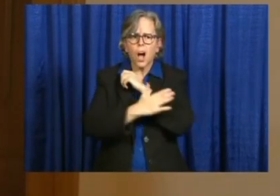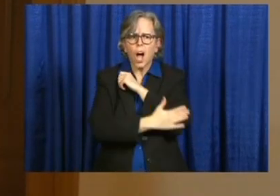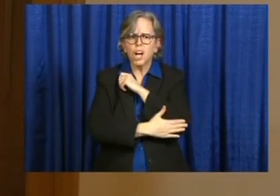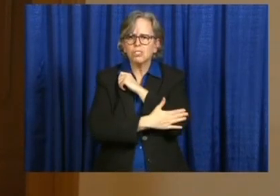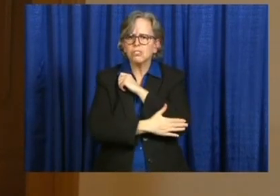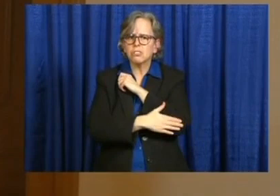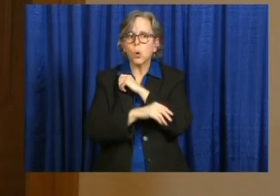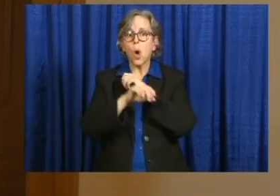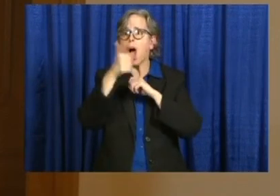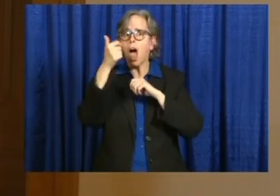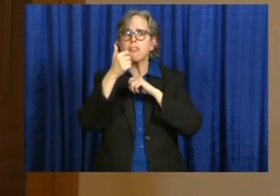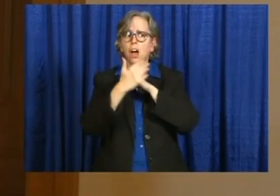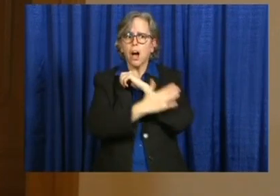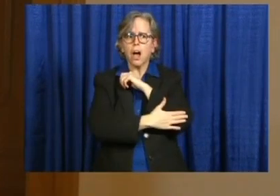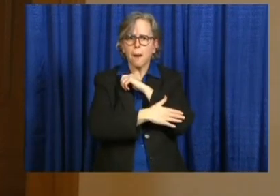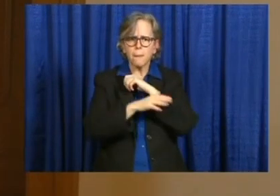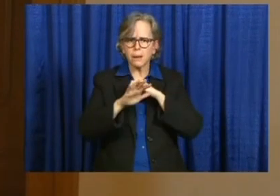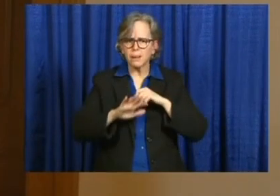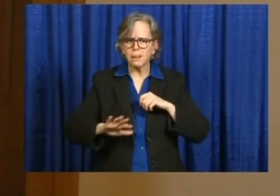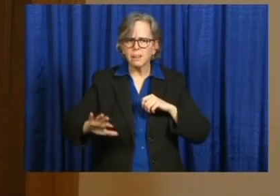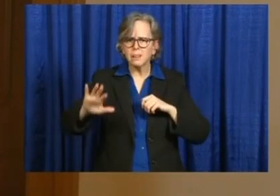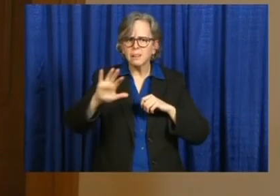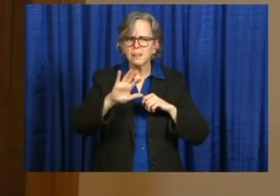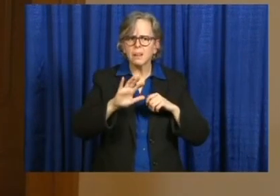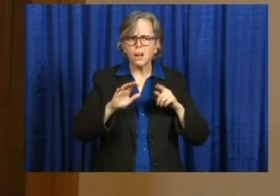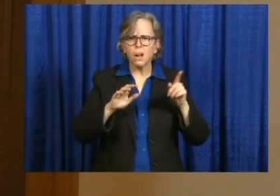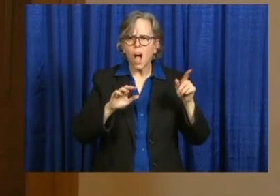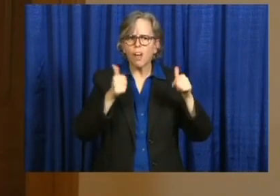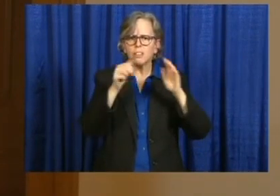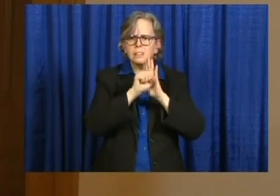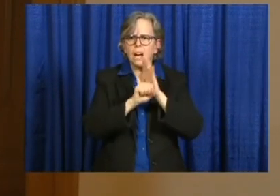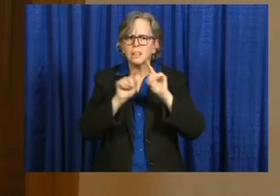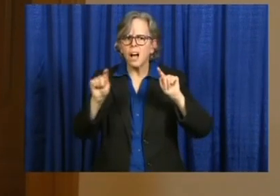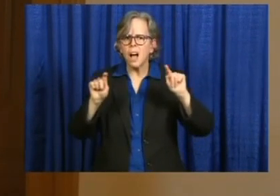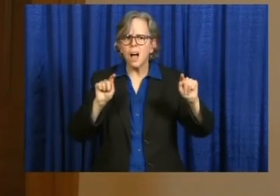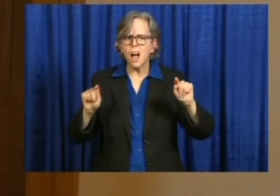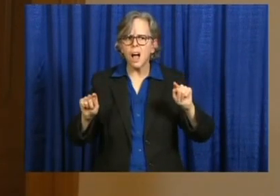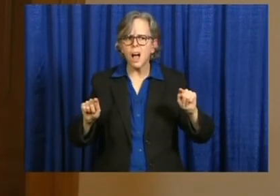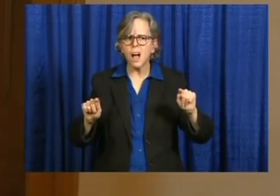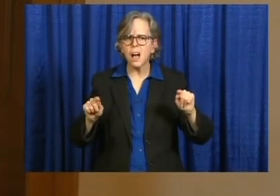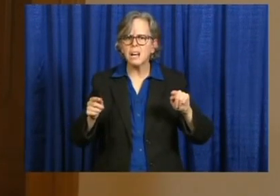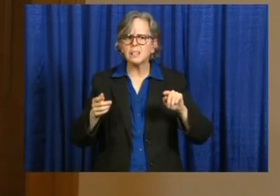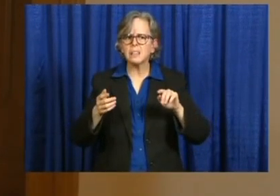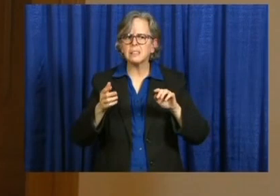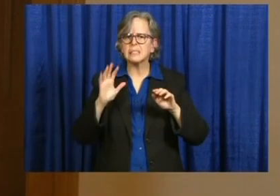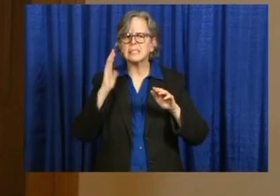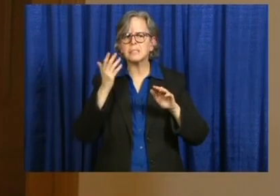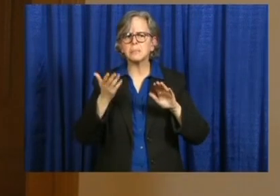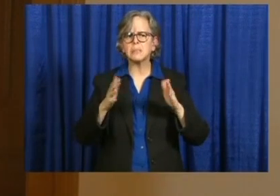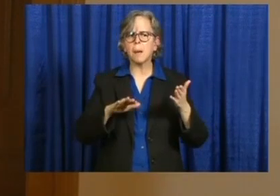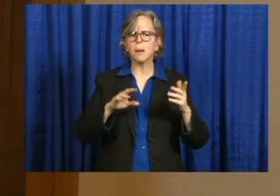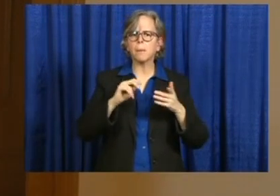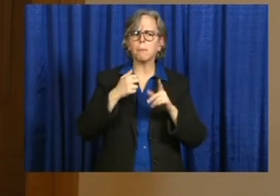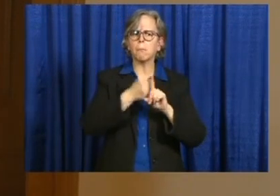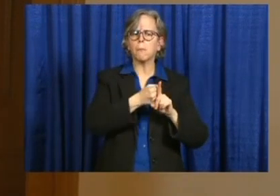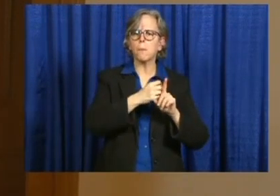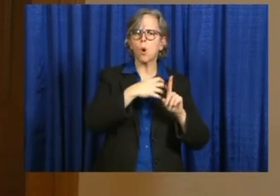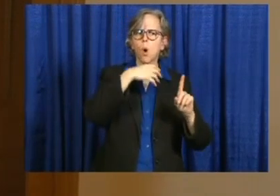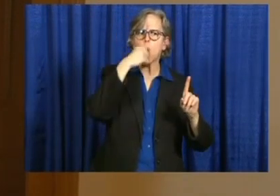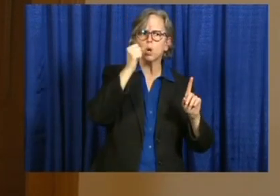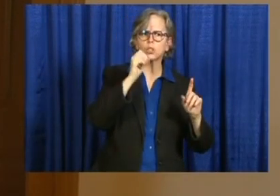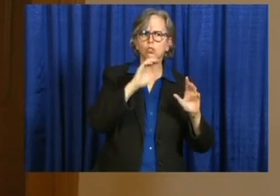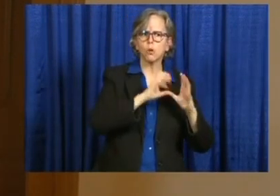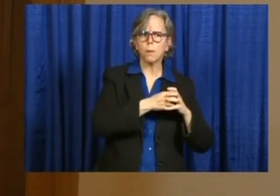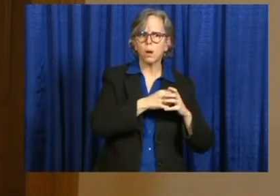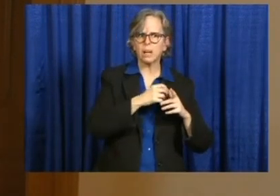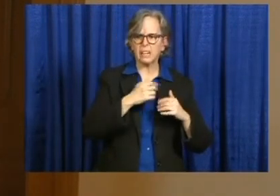now we're seeing definitely deaths while they skew more older. We're seeing, unfortunately,